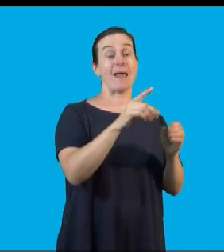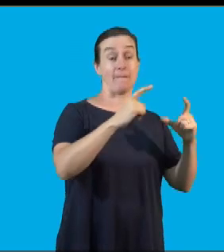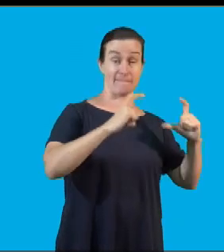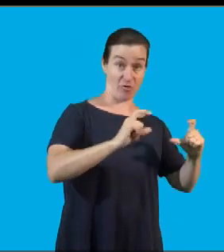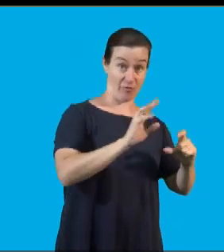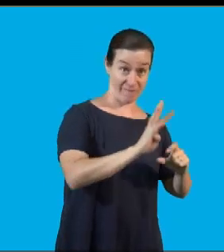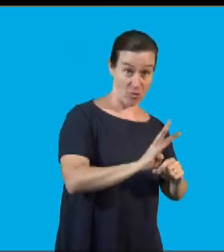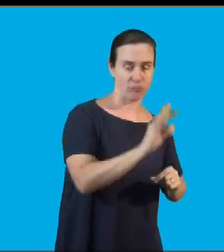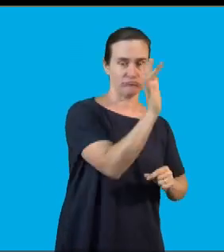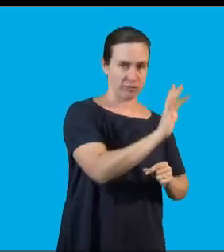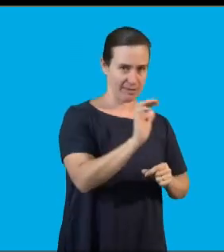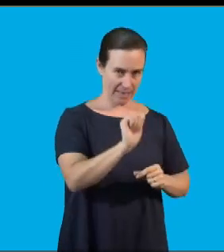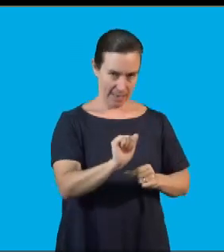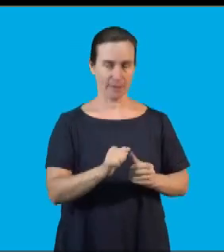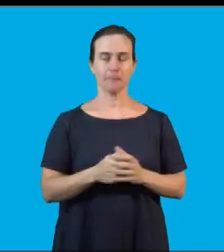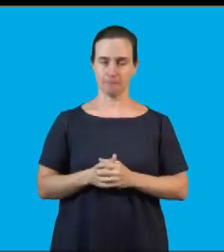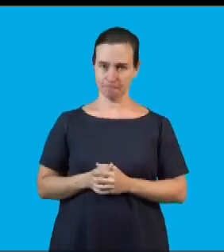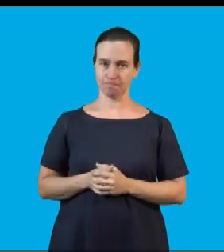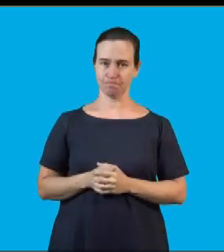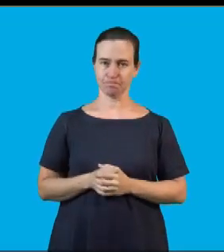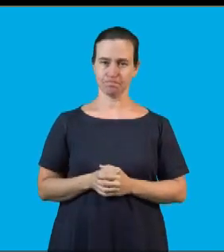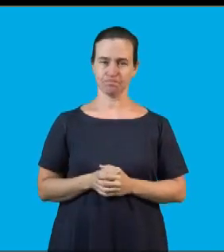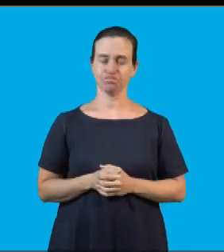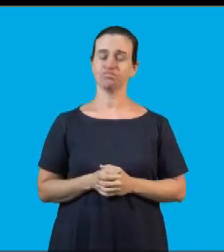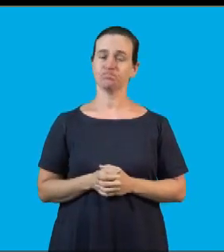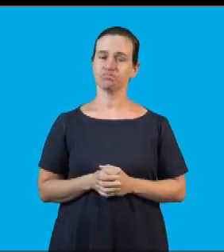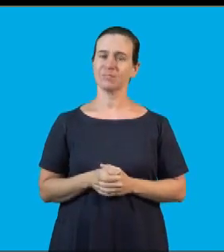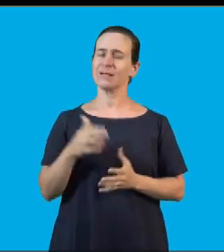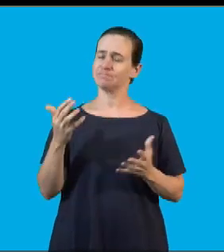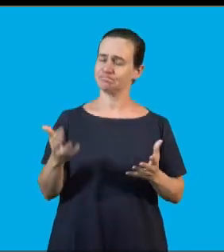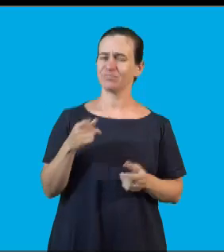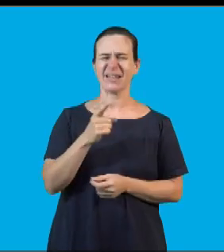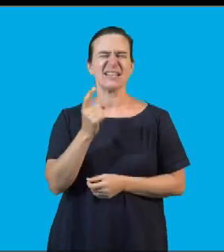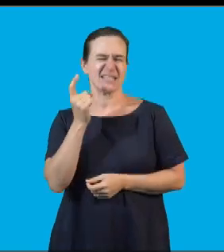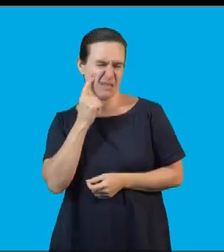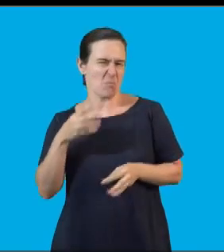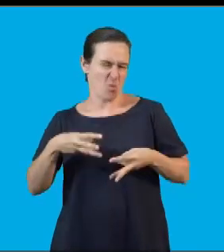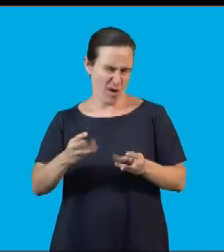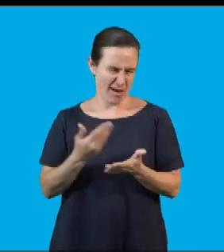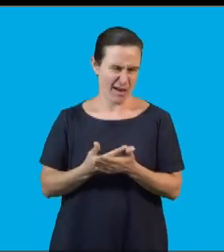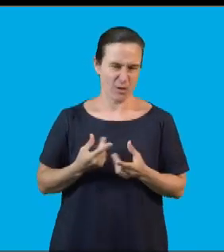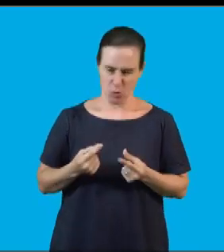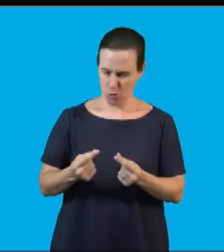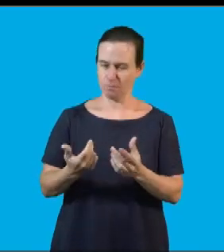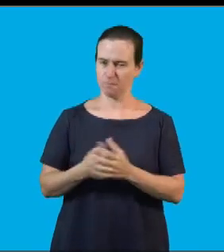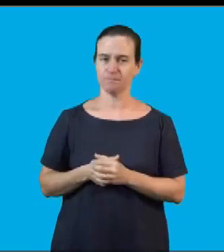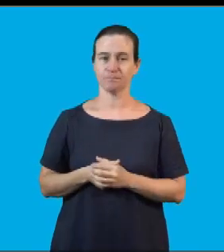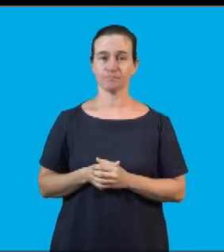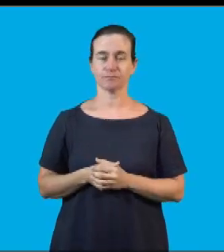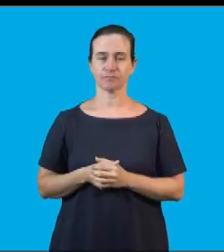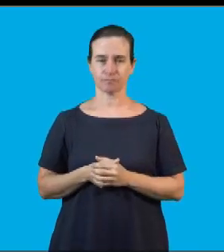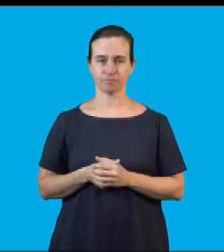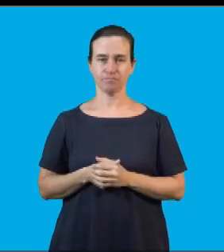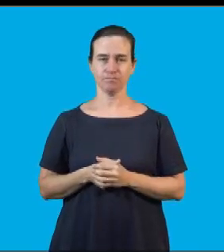A. So you'll have to go back to each one of these to find the answers. Now there is a very simple recipe